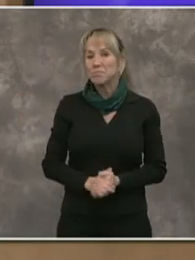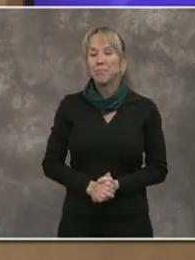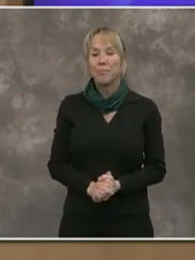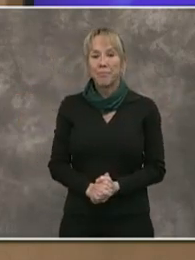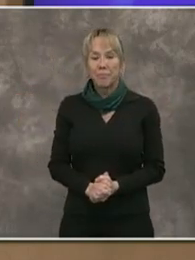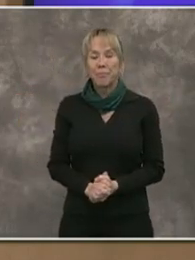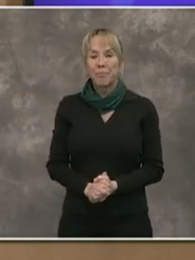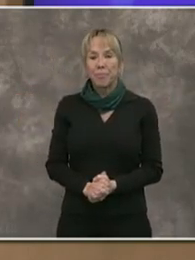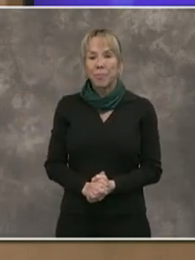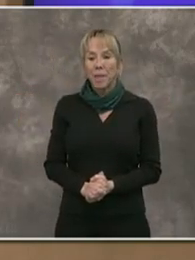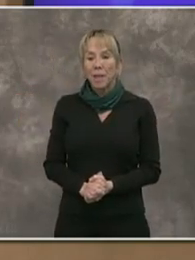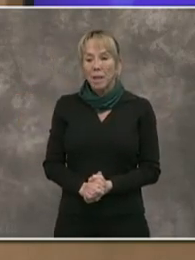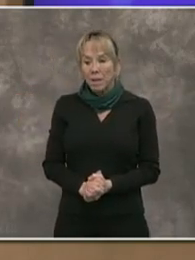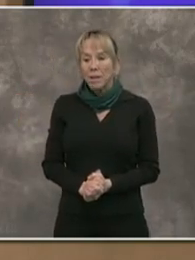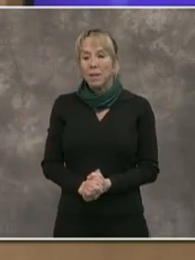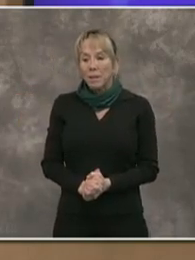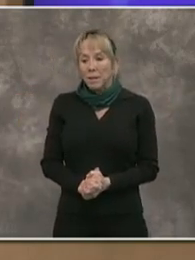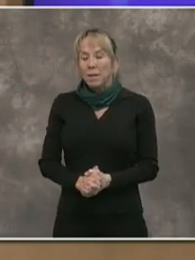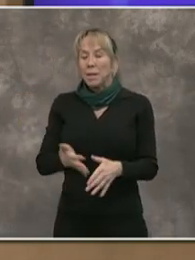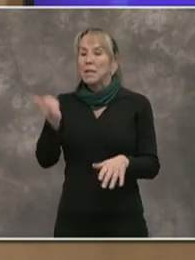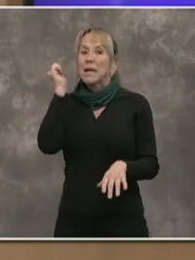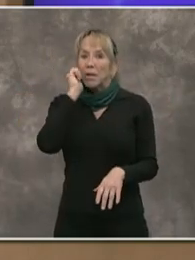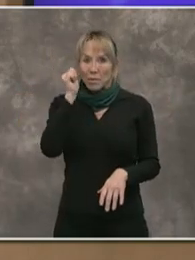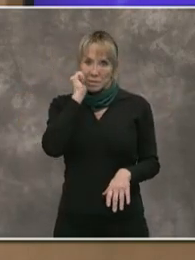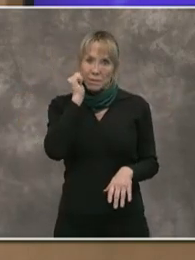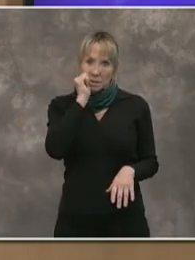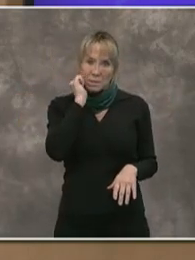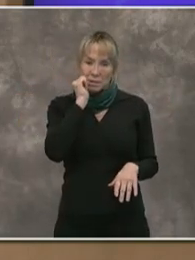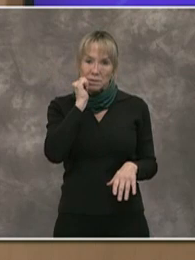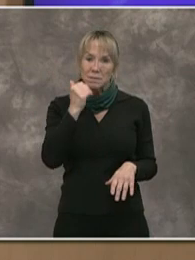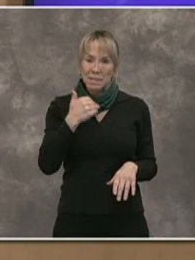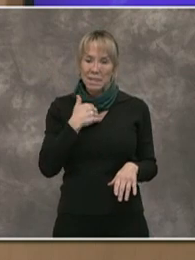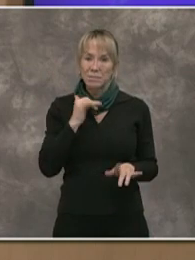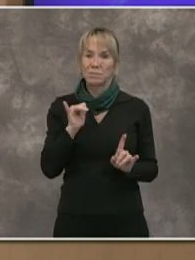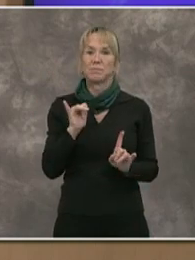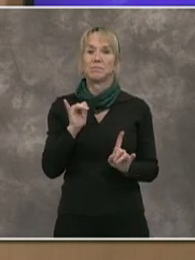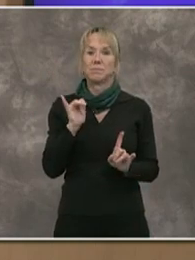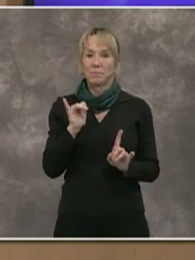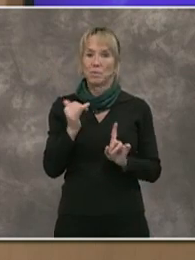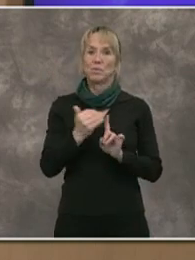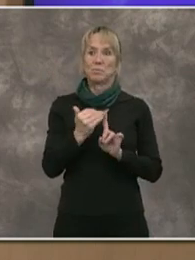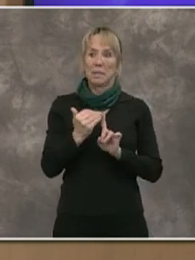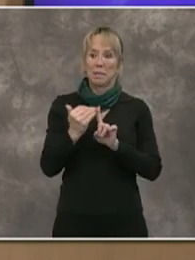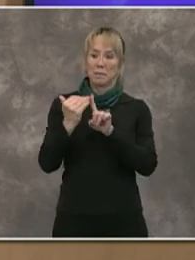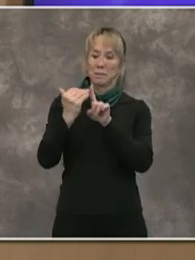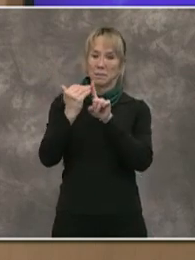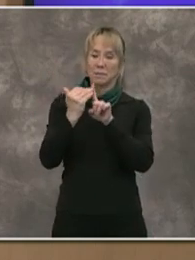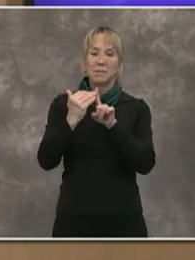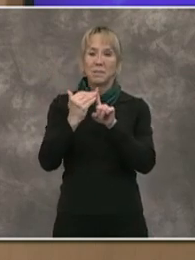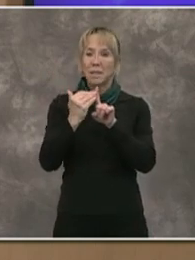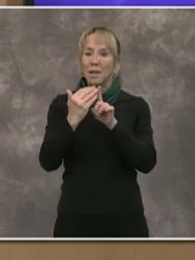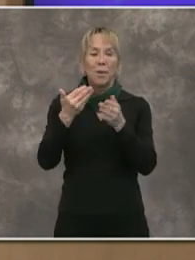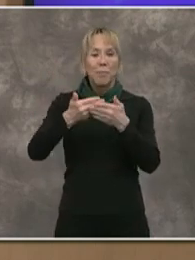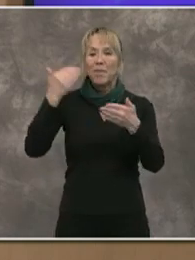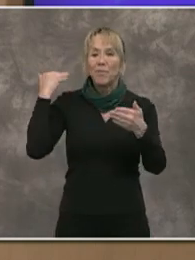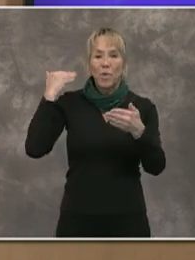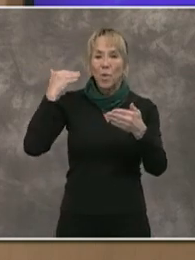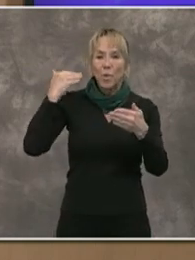You know, we're daily reminded that we had a homeless crisis before we had a global